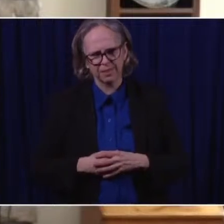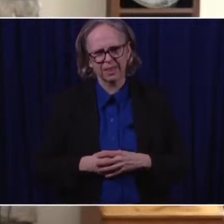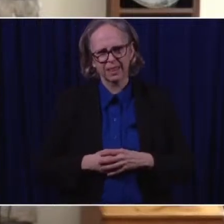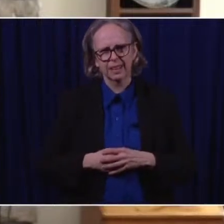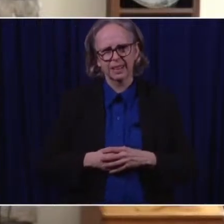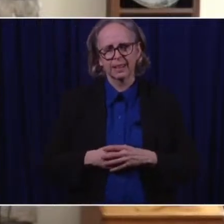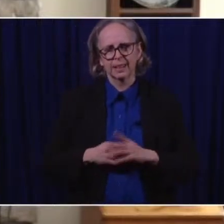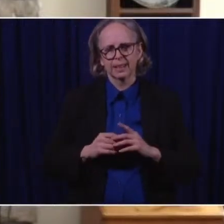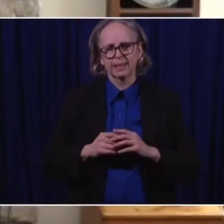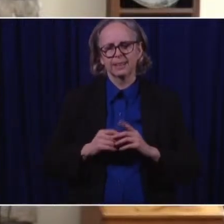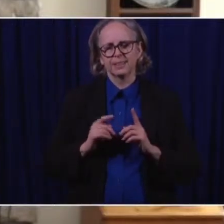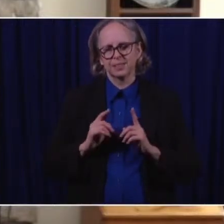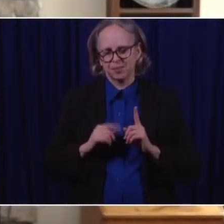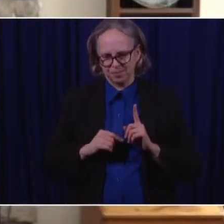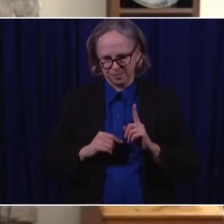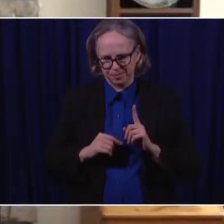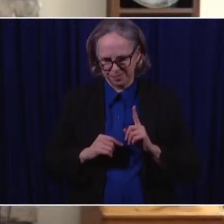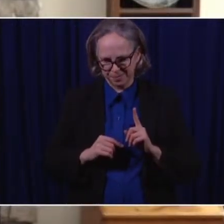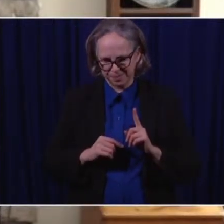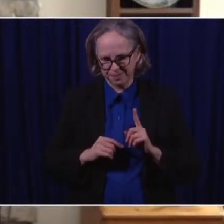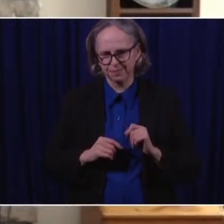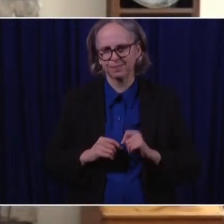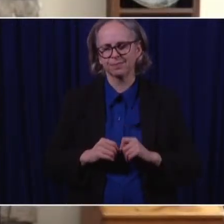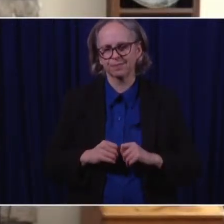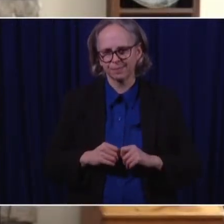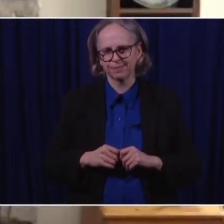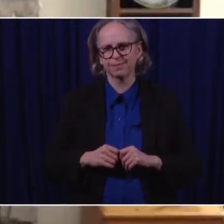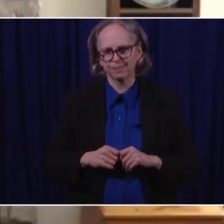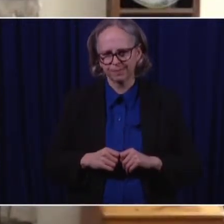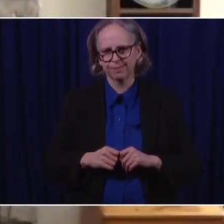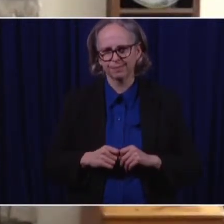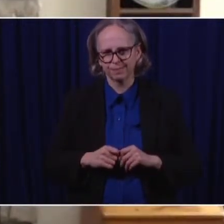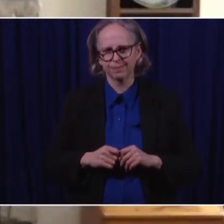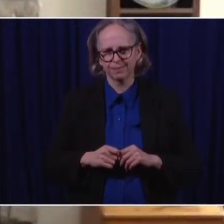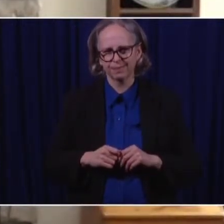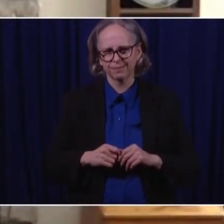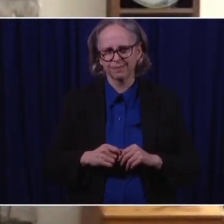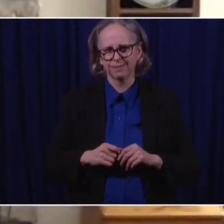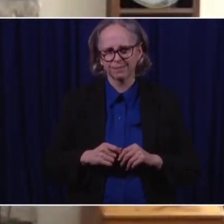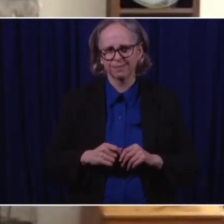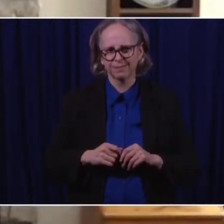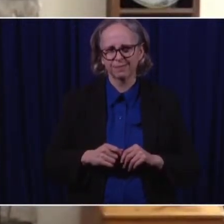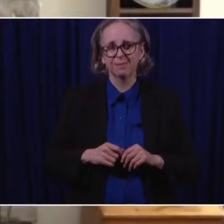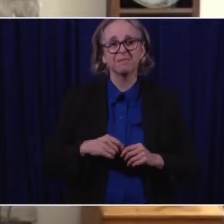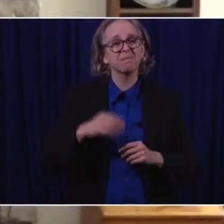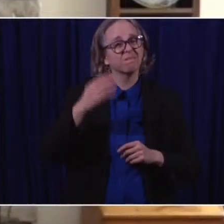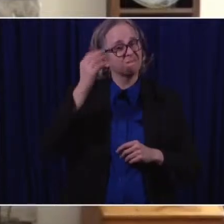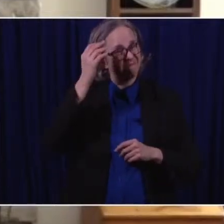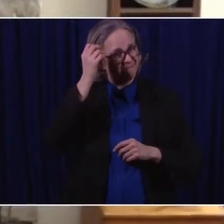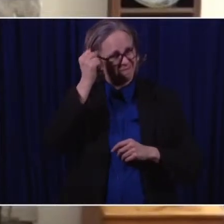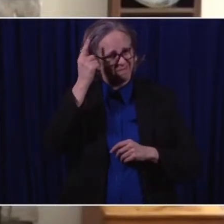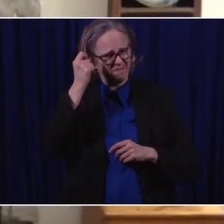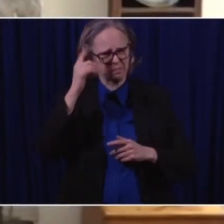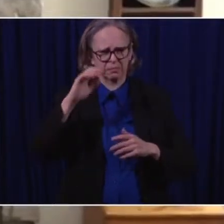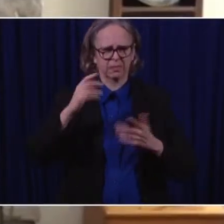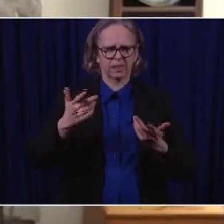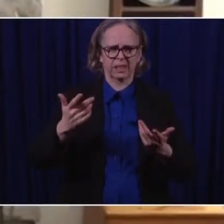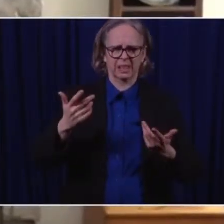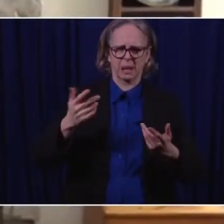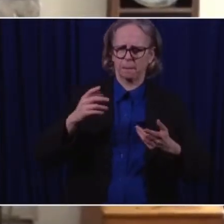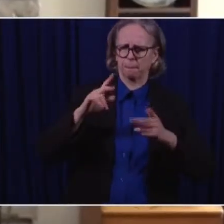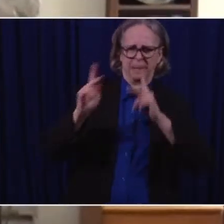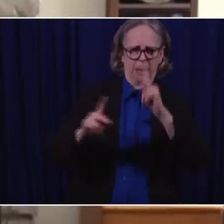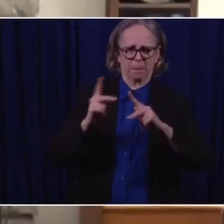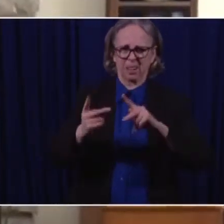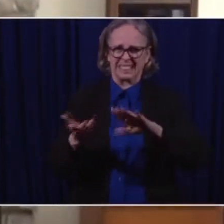part of our commitment to reduce the number of lives lost to COVID. We directed the Department of Health and